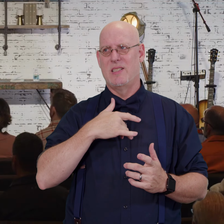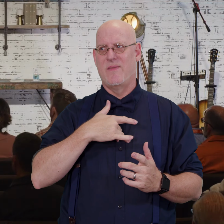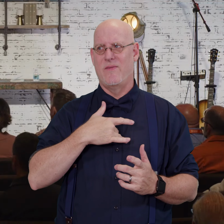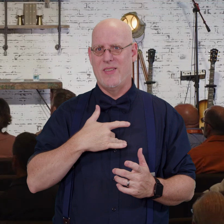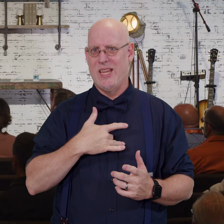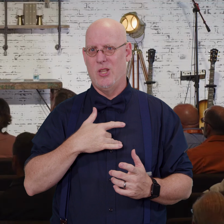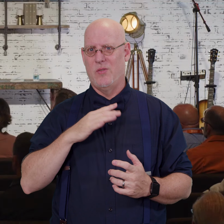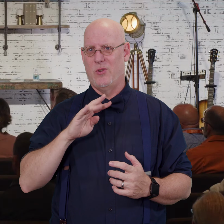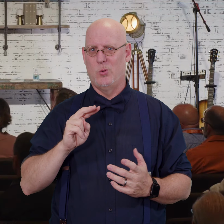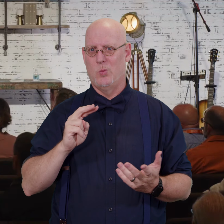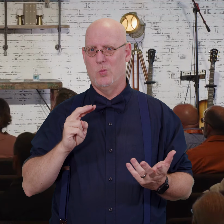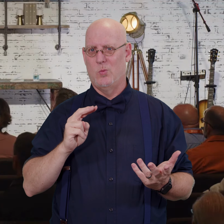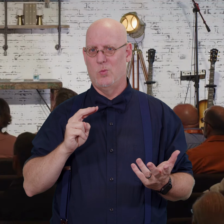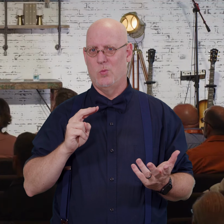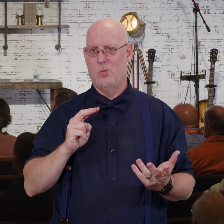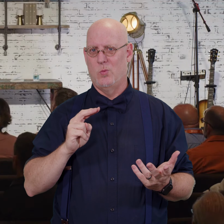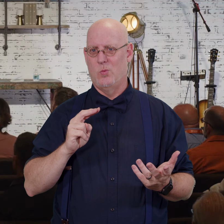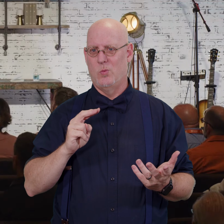42.